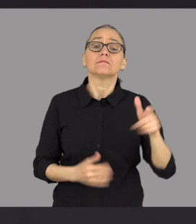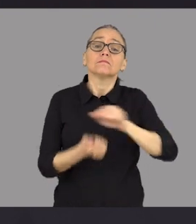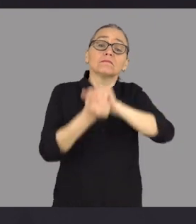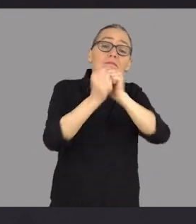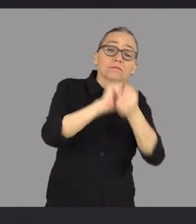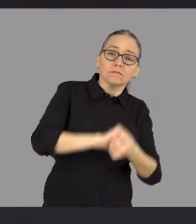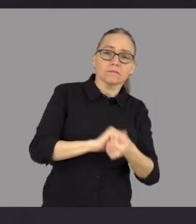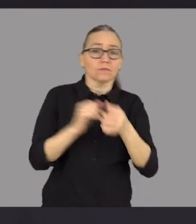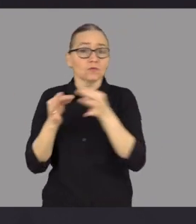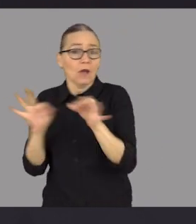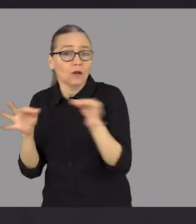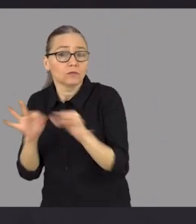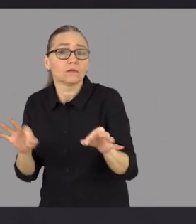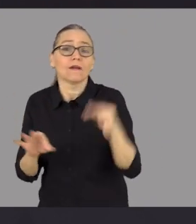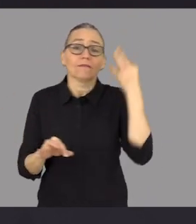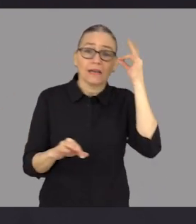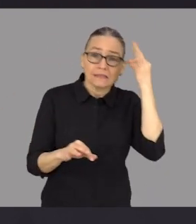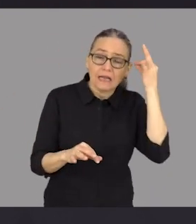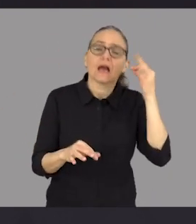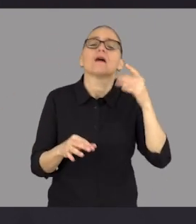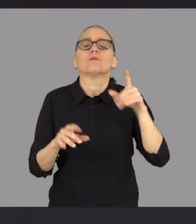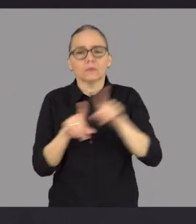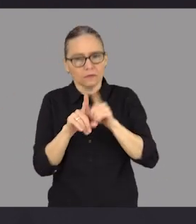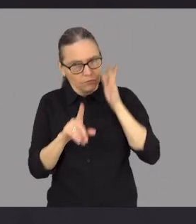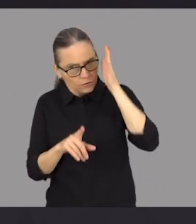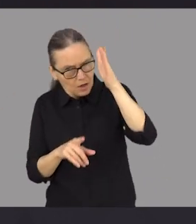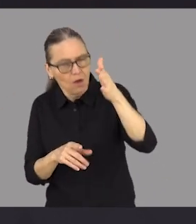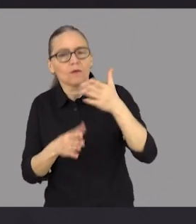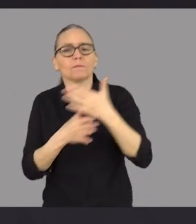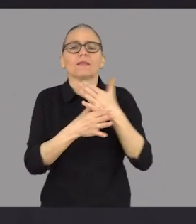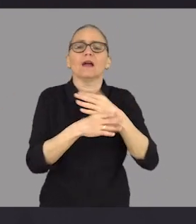with French captioning will be shared at a later date.